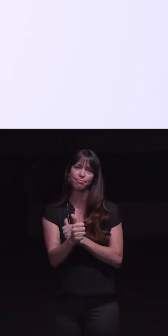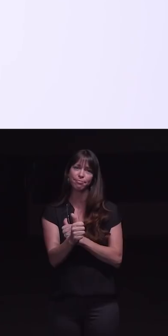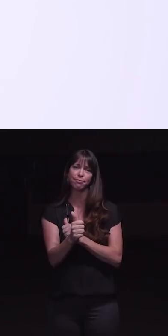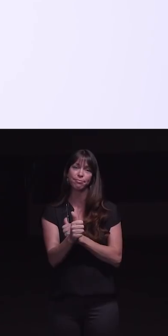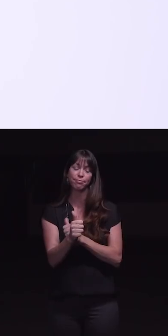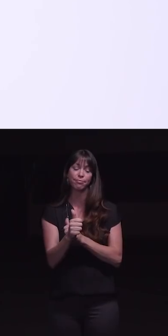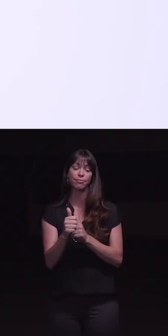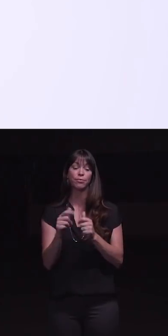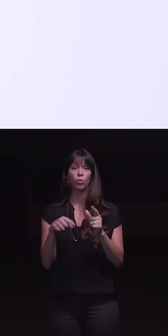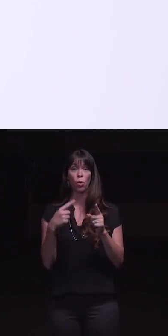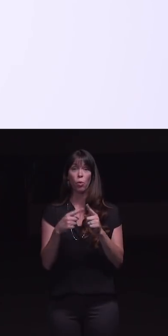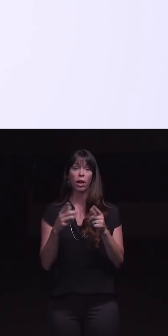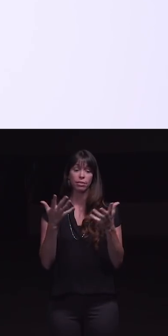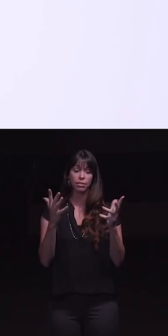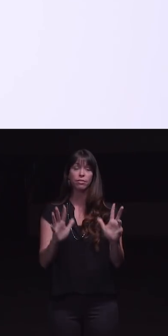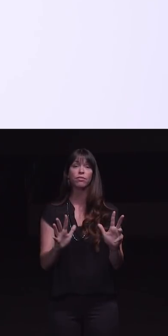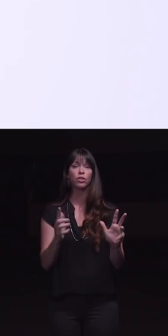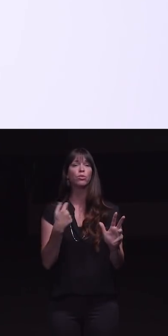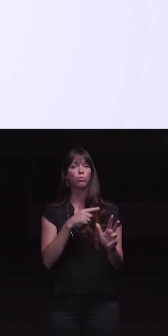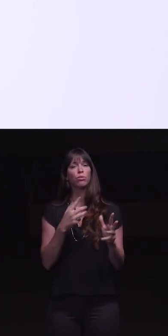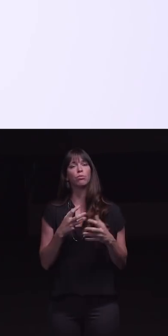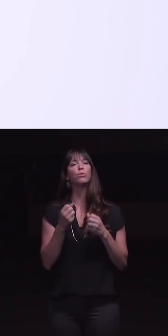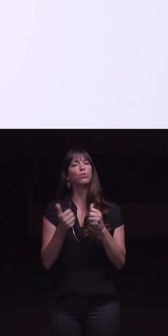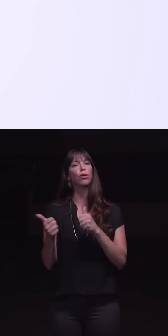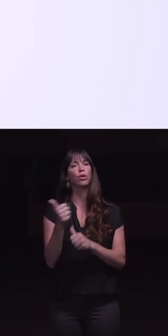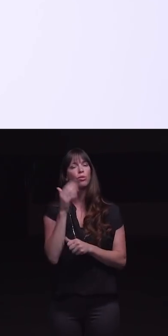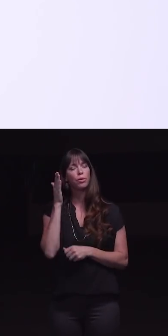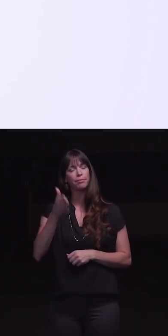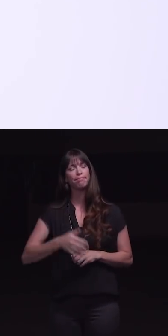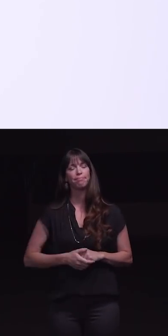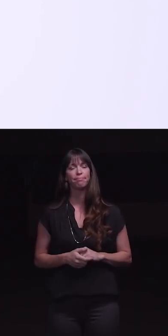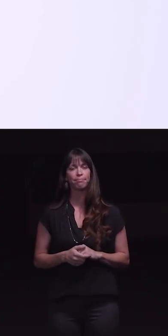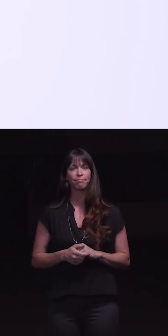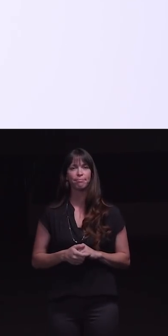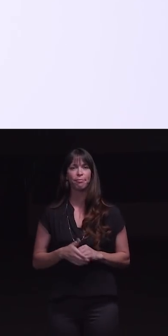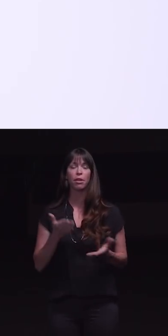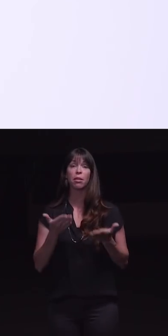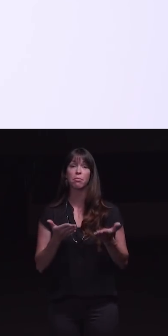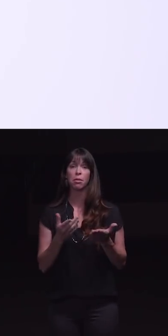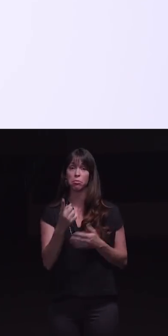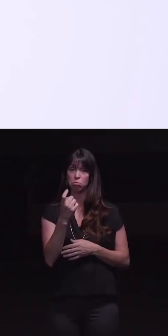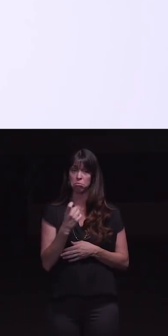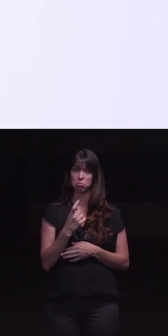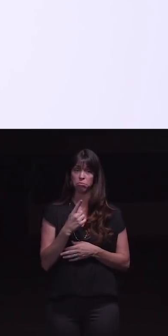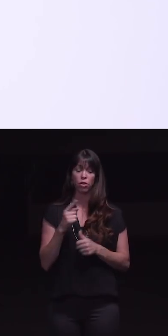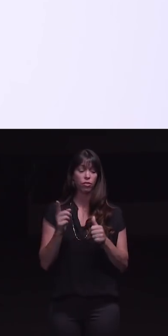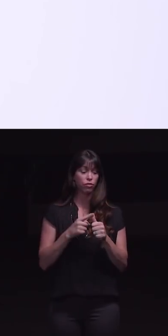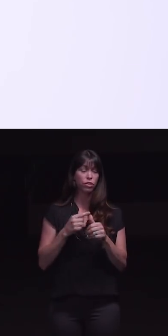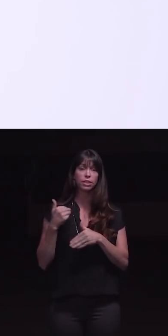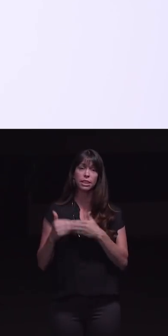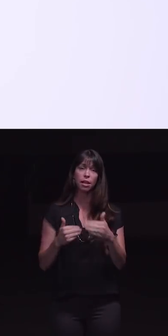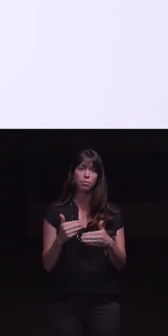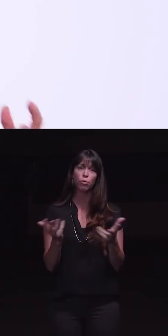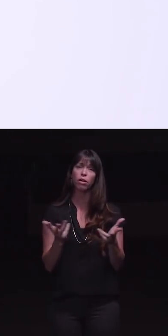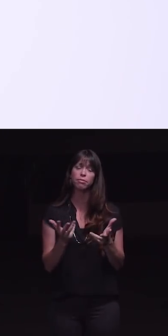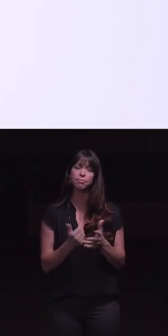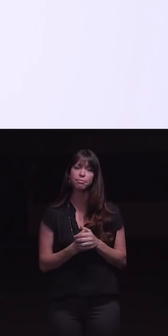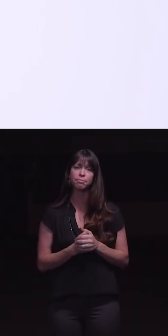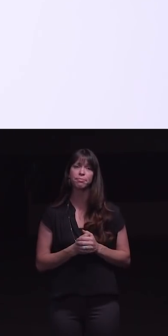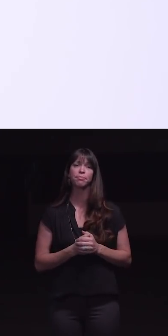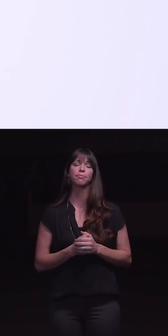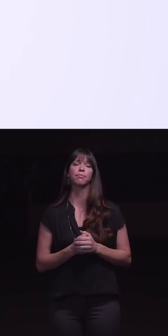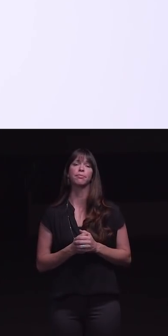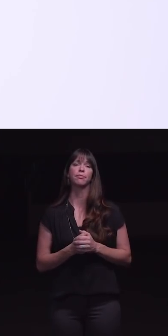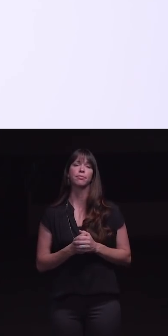only get through this, we'll be stronger on the other side of it. Now you might ask, what will our first step be to gather back